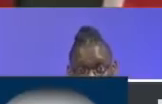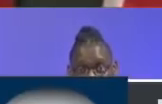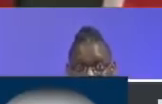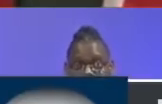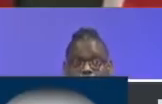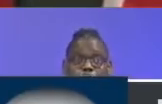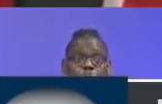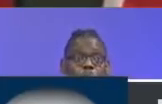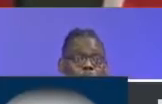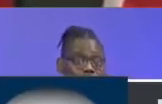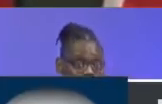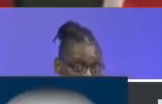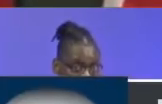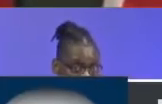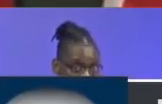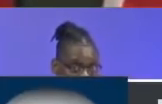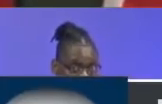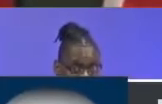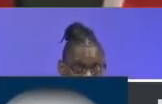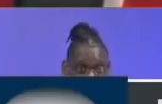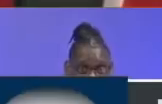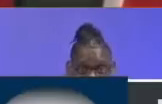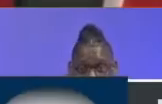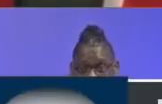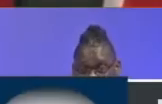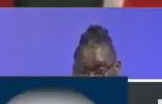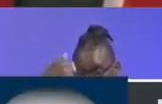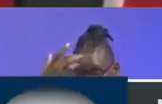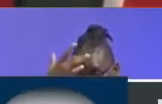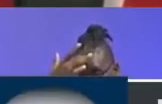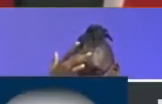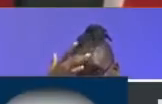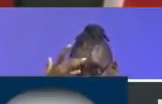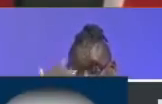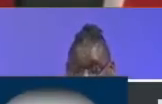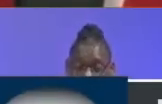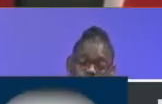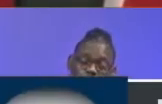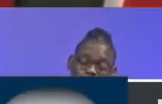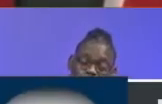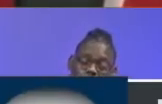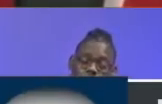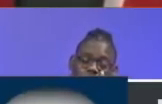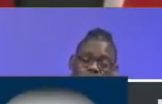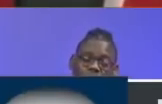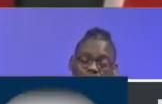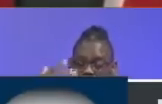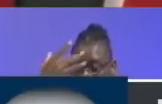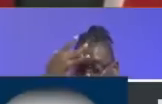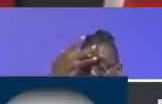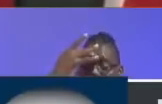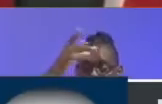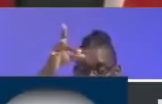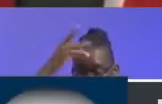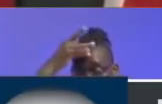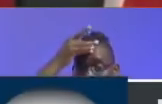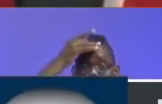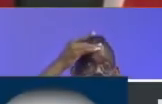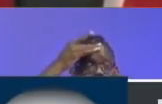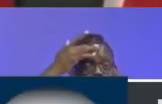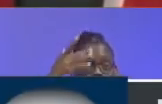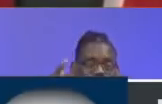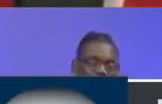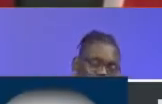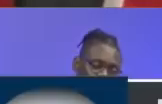it depends on you. And in this case, your behavior, your